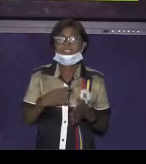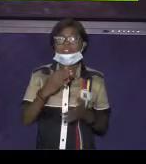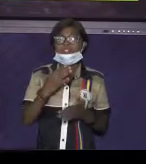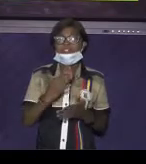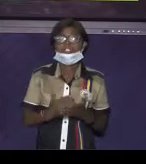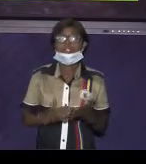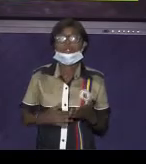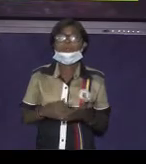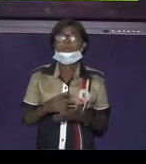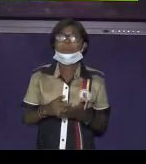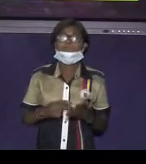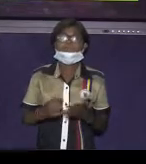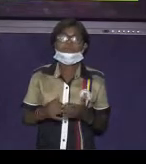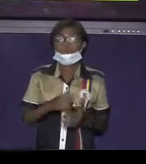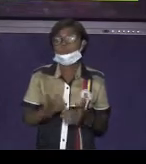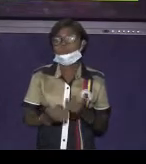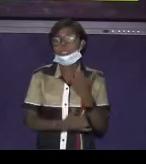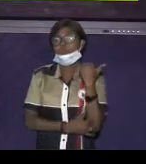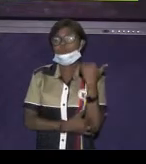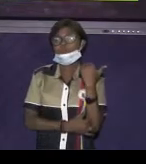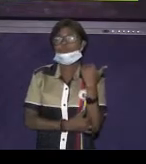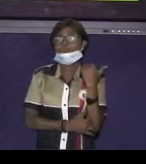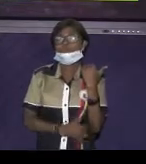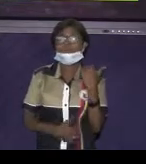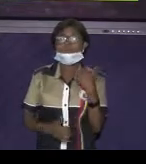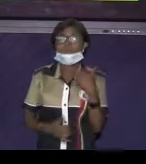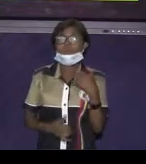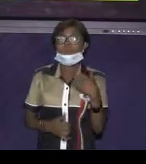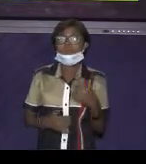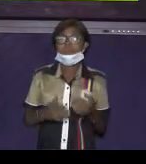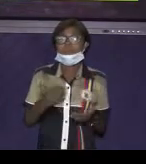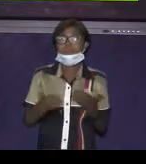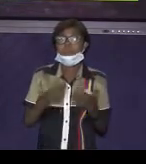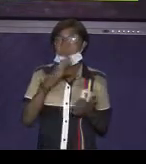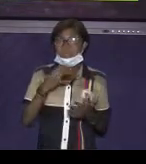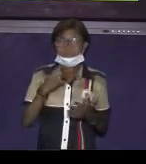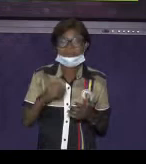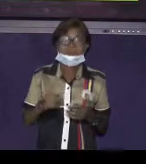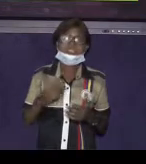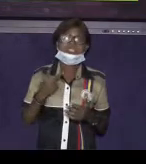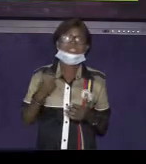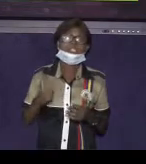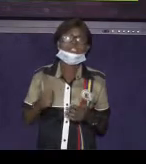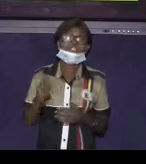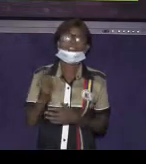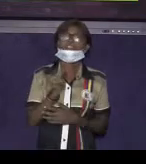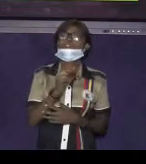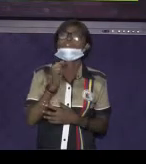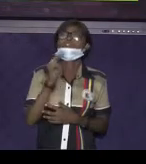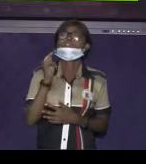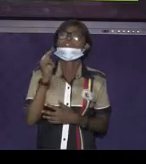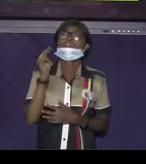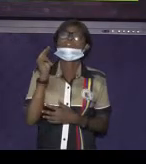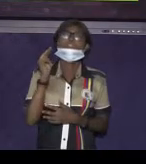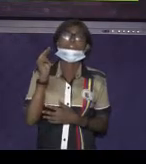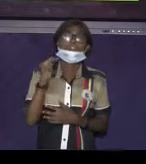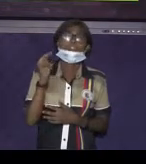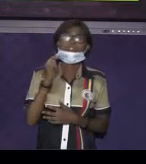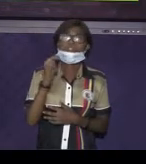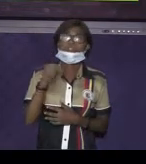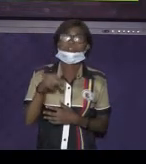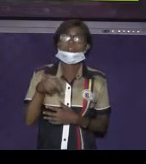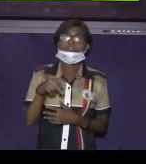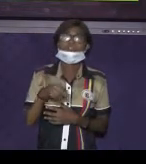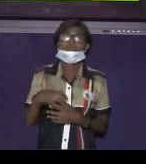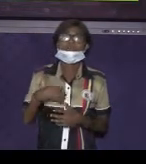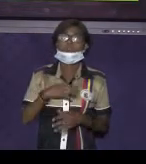have some animals that we can get in certain part of the country, maybe in the north, and we can't get it maybe in the south or